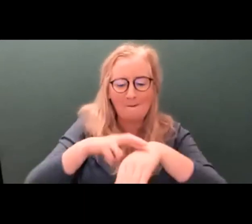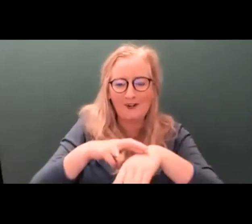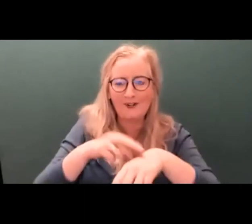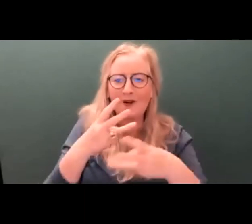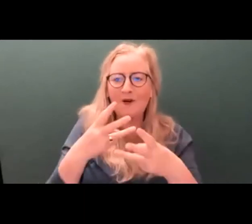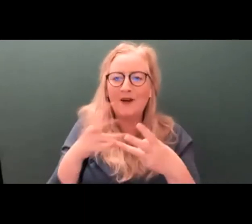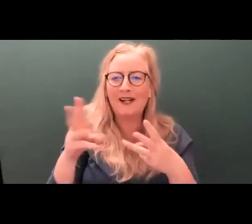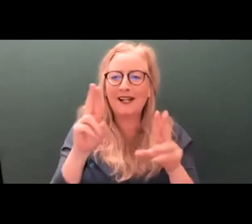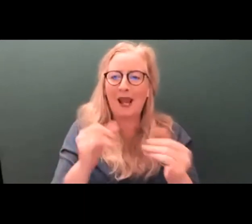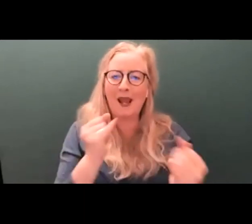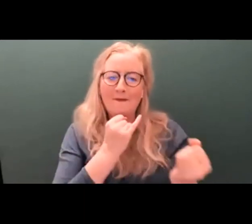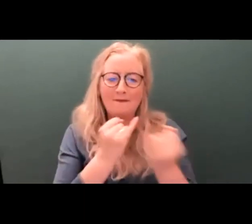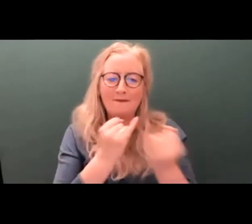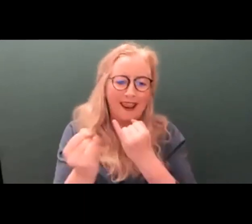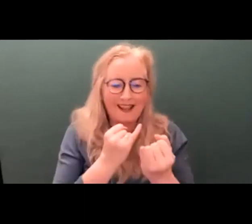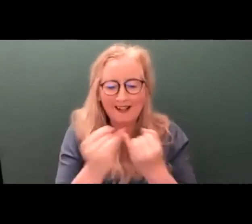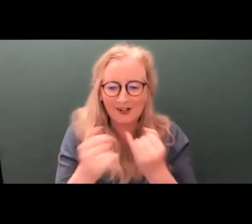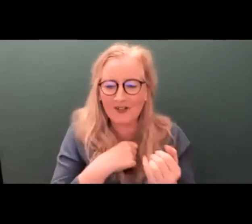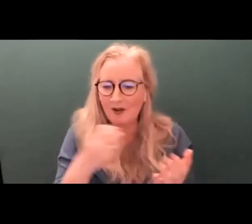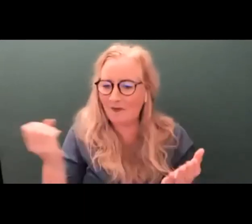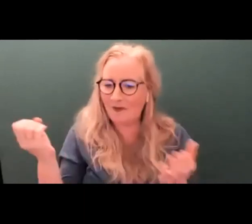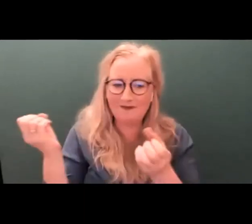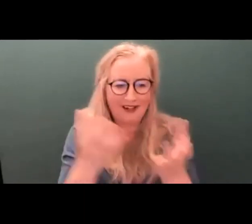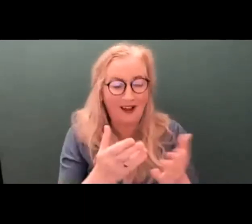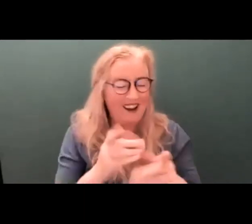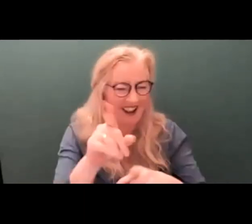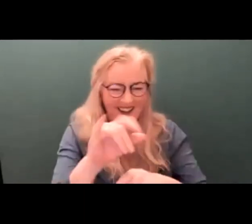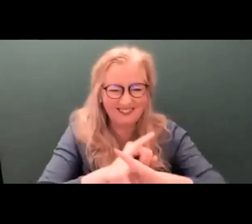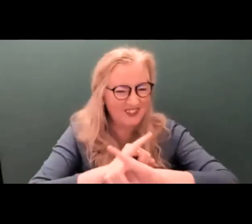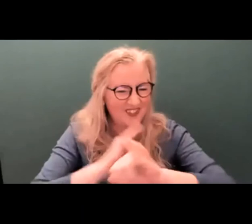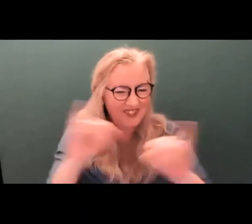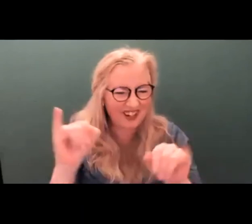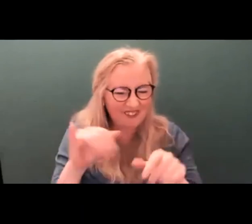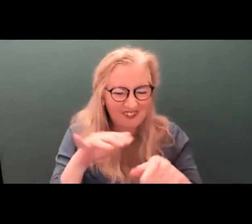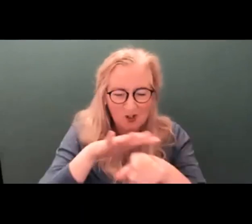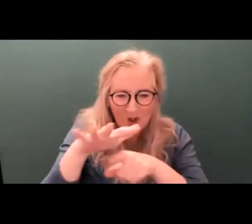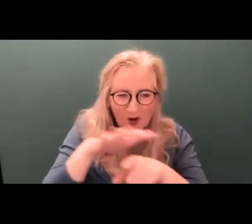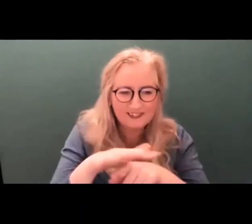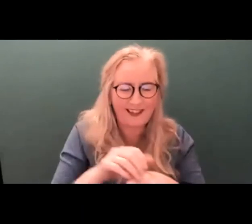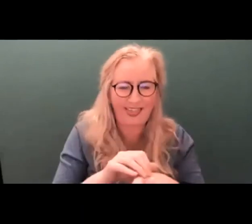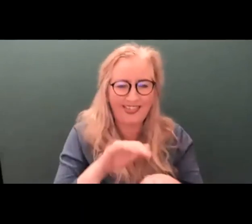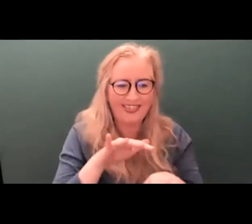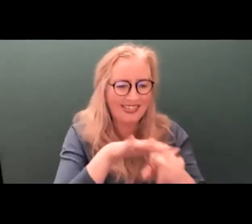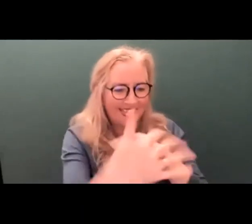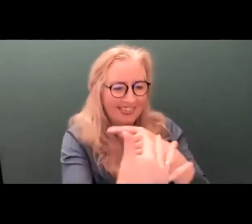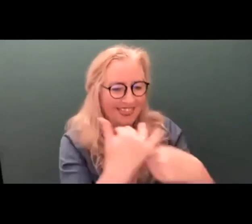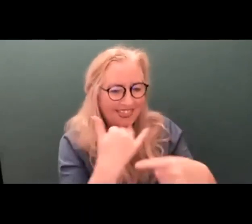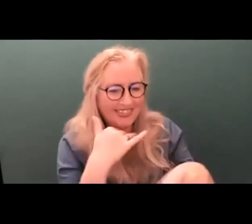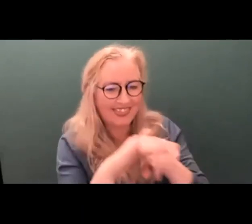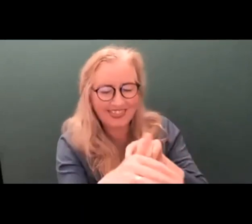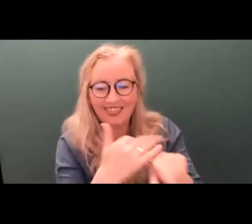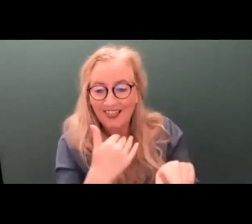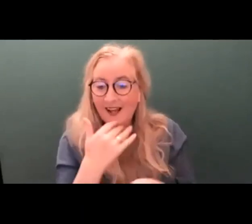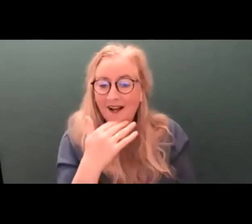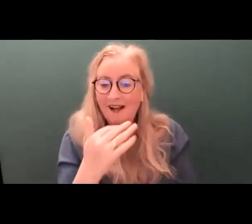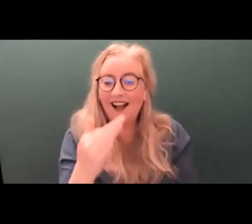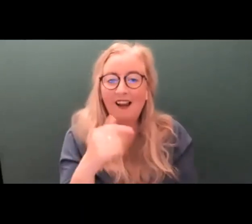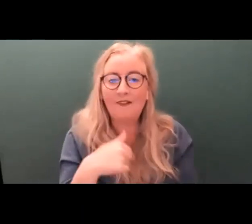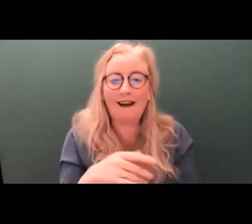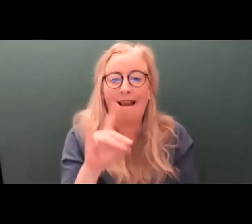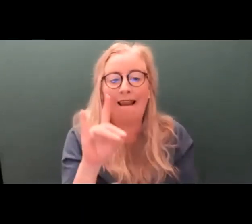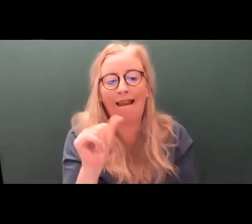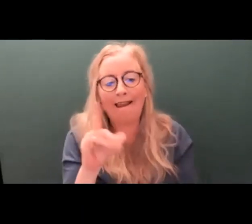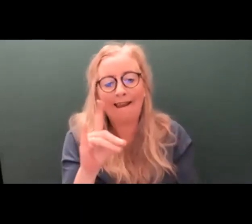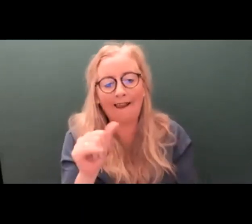So we throw in dreadful jokes and banter. And if we only get a ha, ha, ha,